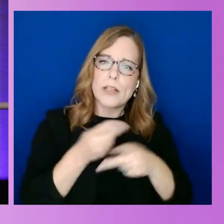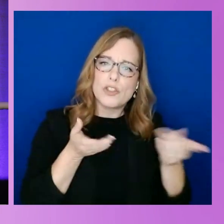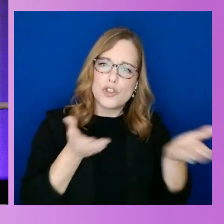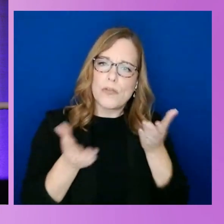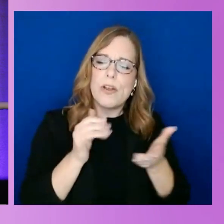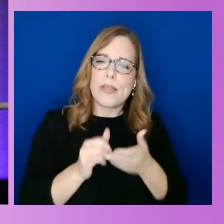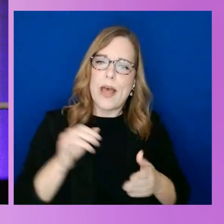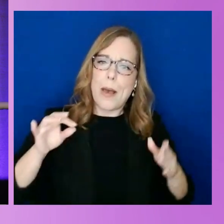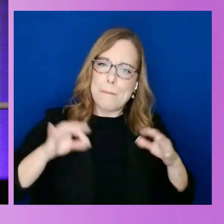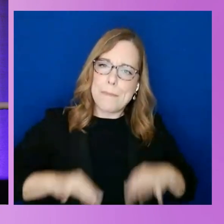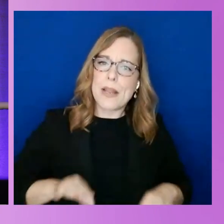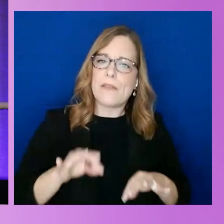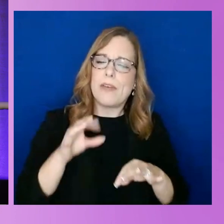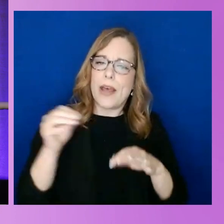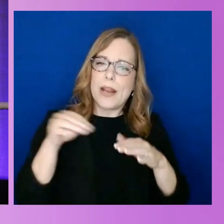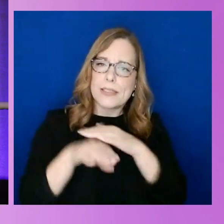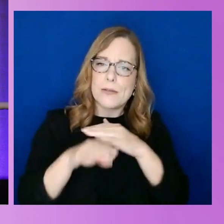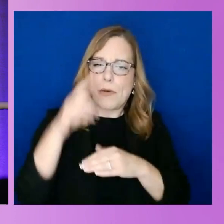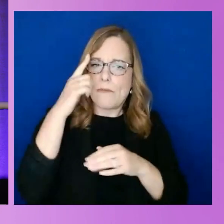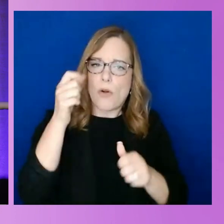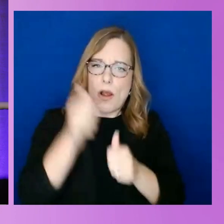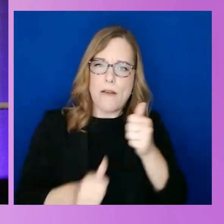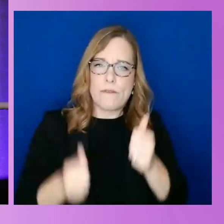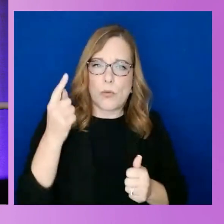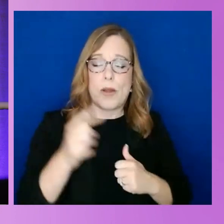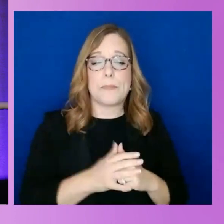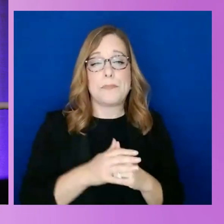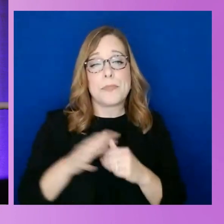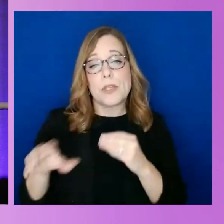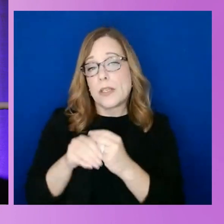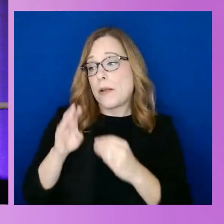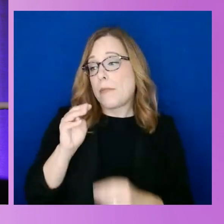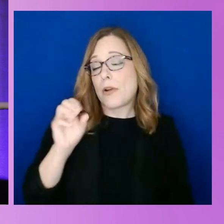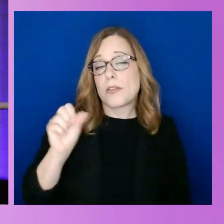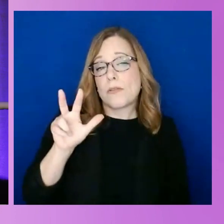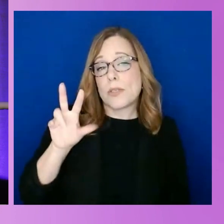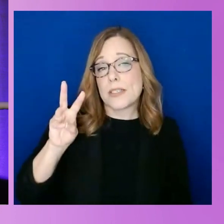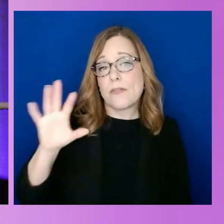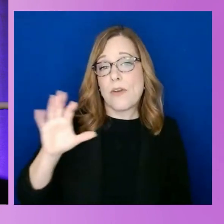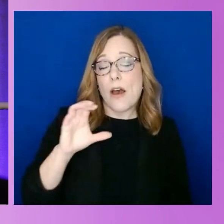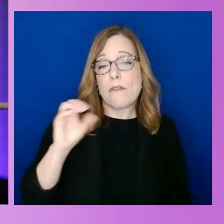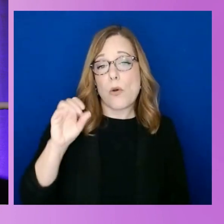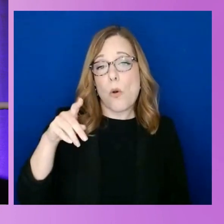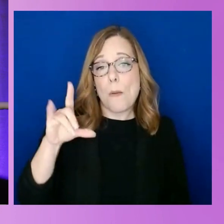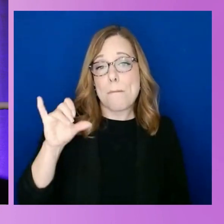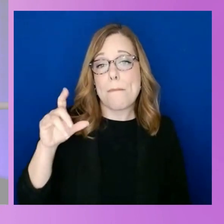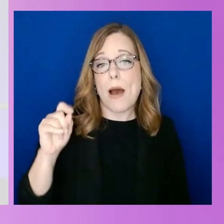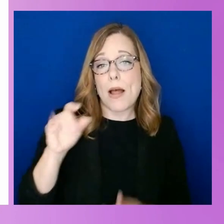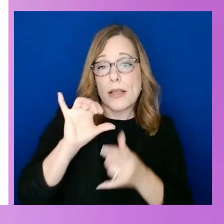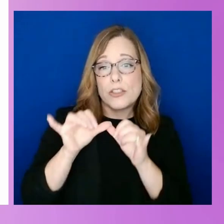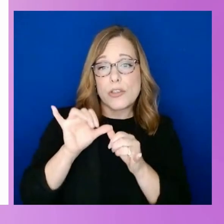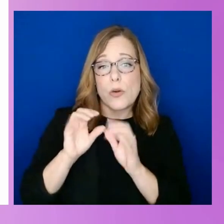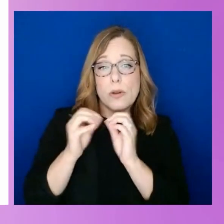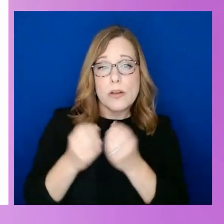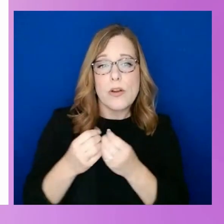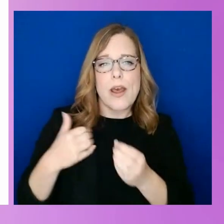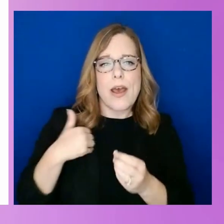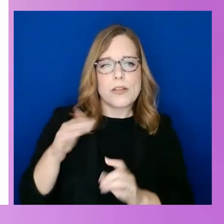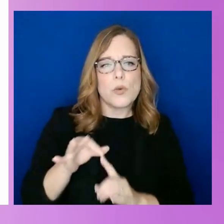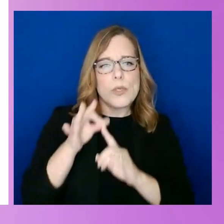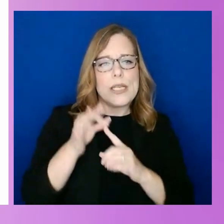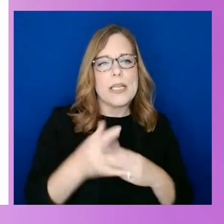the Microsoft 365 and Copilot engineering organization has a unique Inclusive Product Accelerator